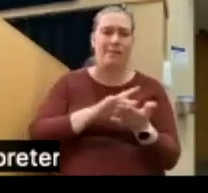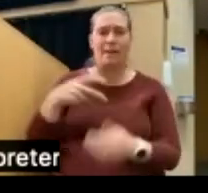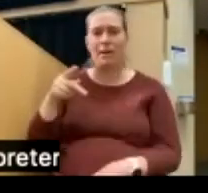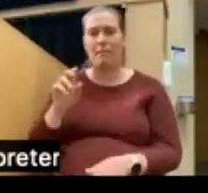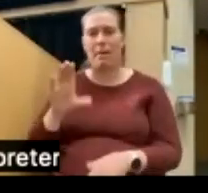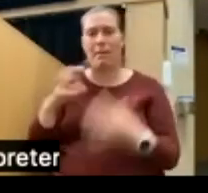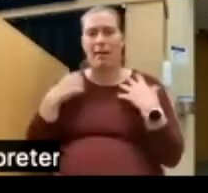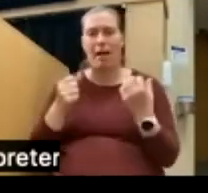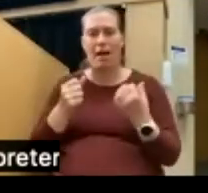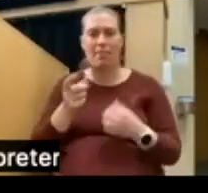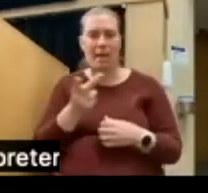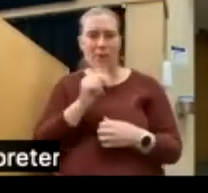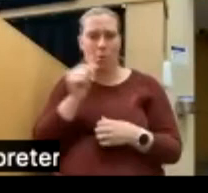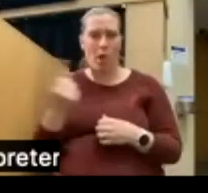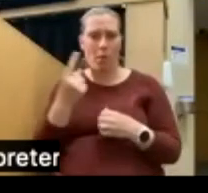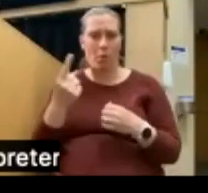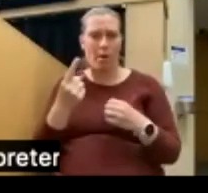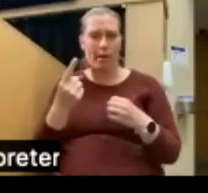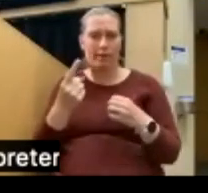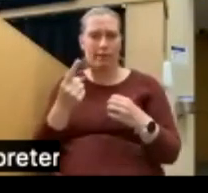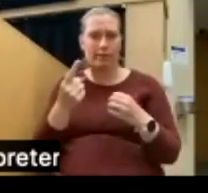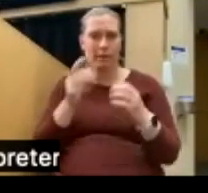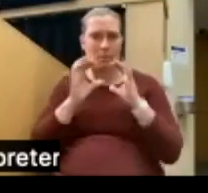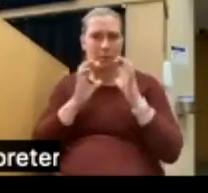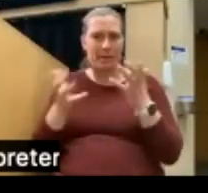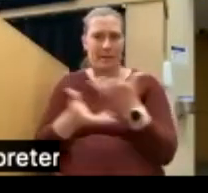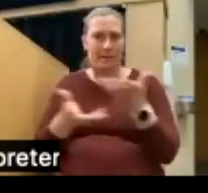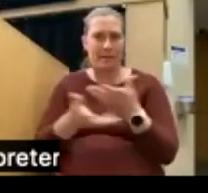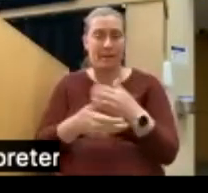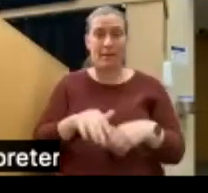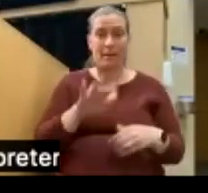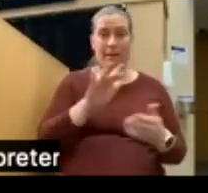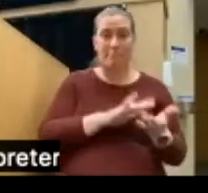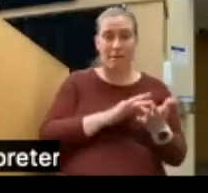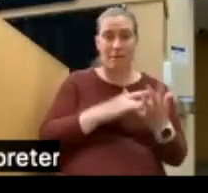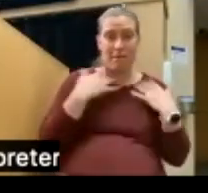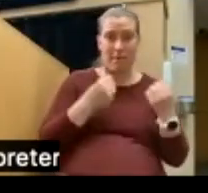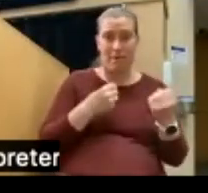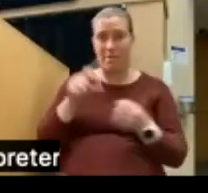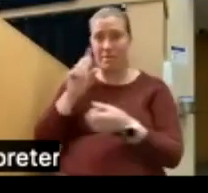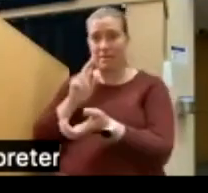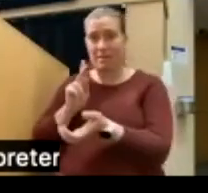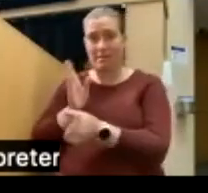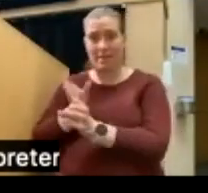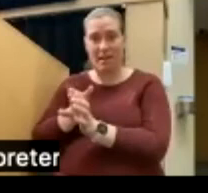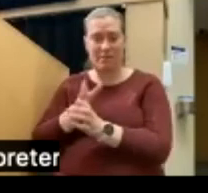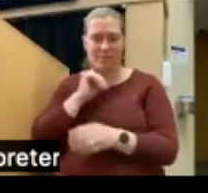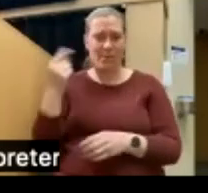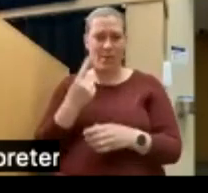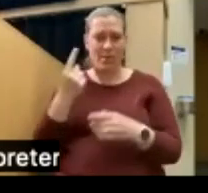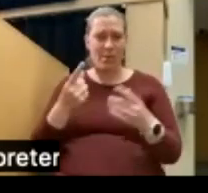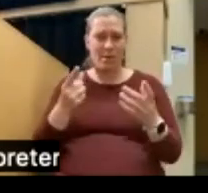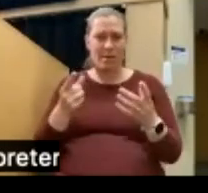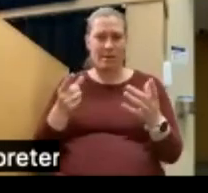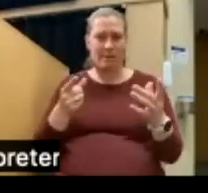always talk, you know, the fields of mental health and psychology don't always talk as well, what's going on. So I think as we're moving into a